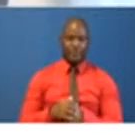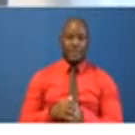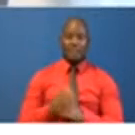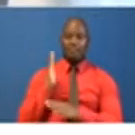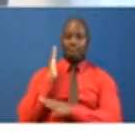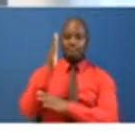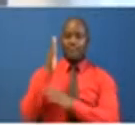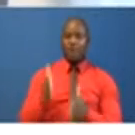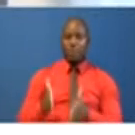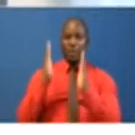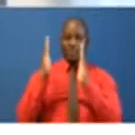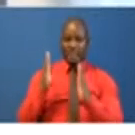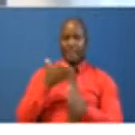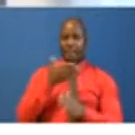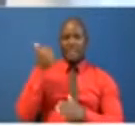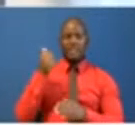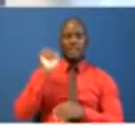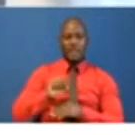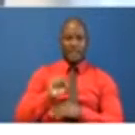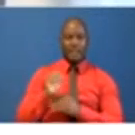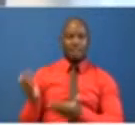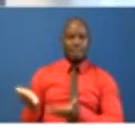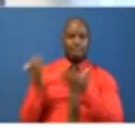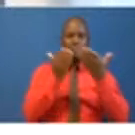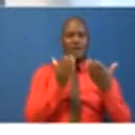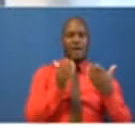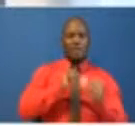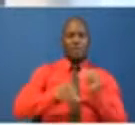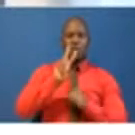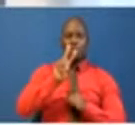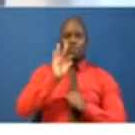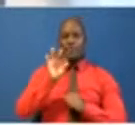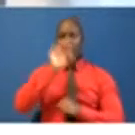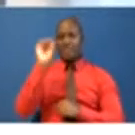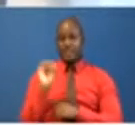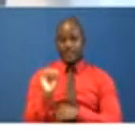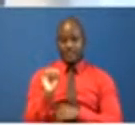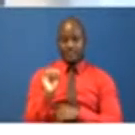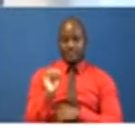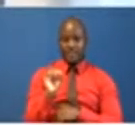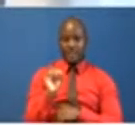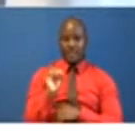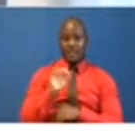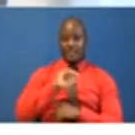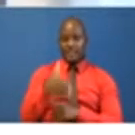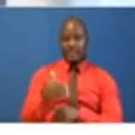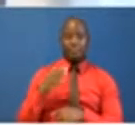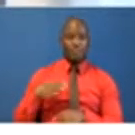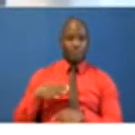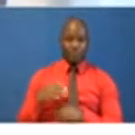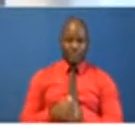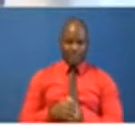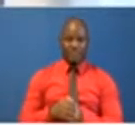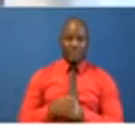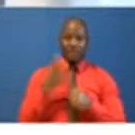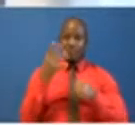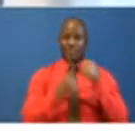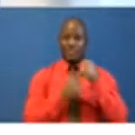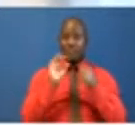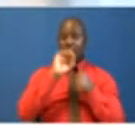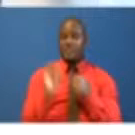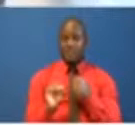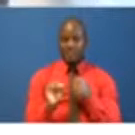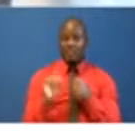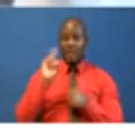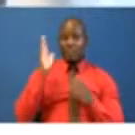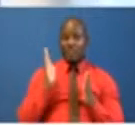expressway at best can only pay up to two to three percent of the city 46 percent